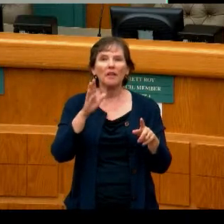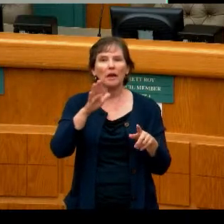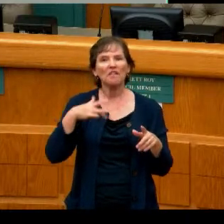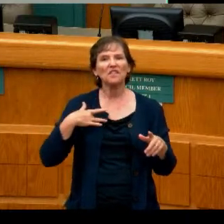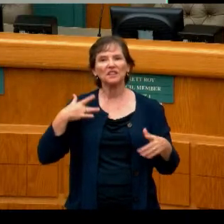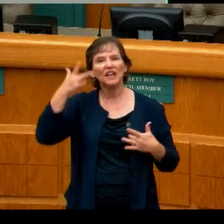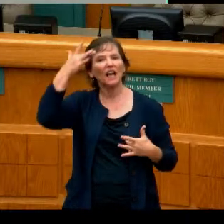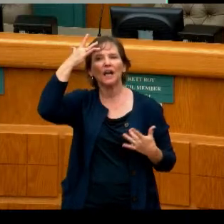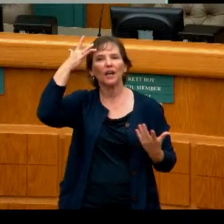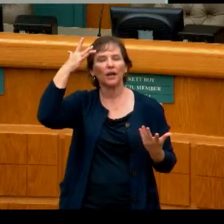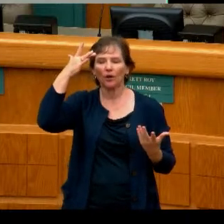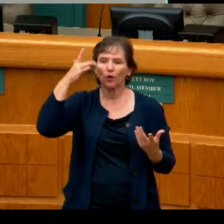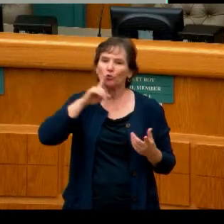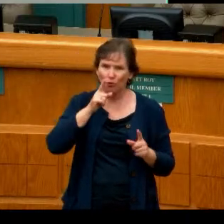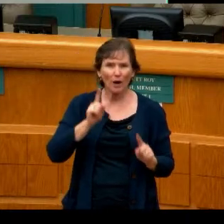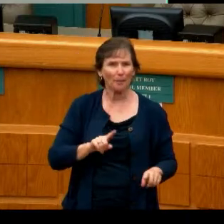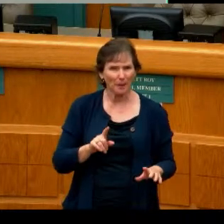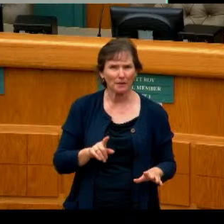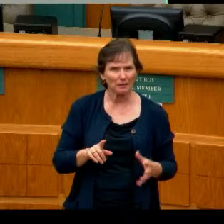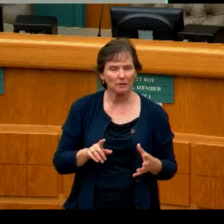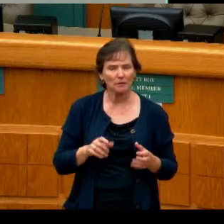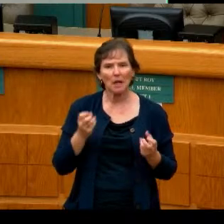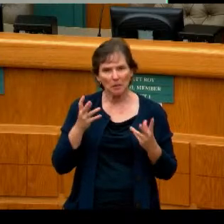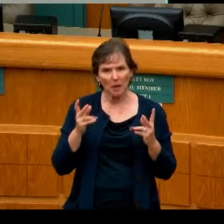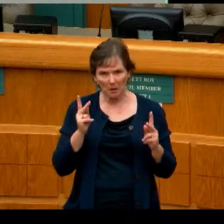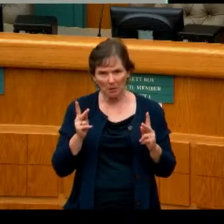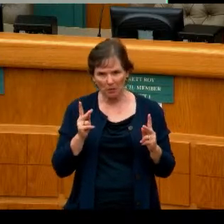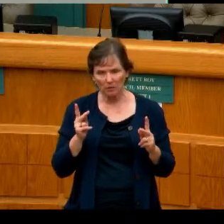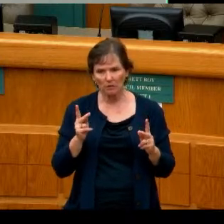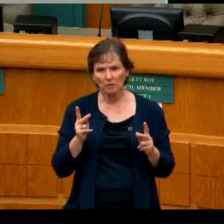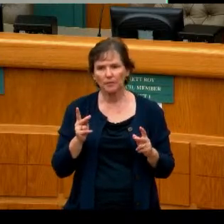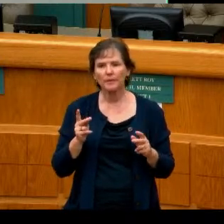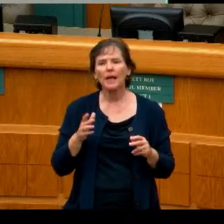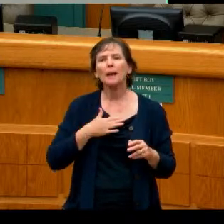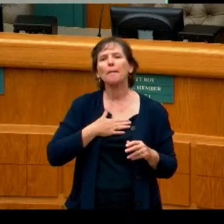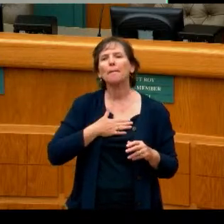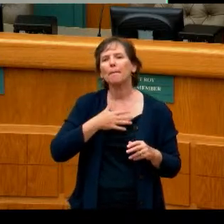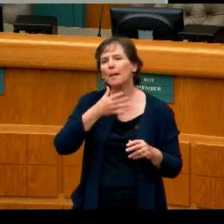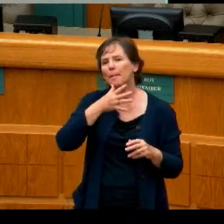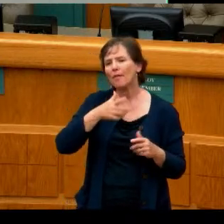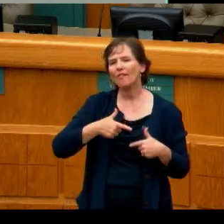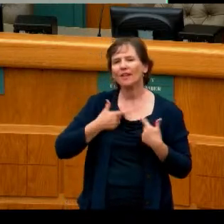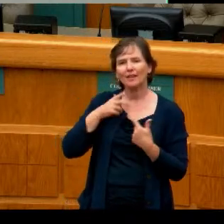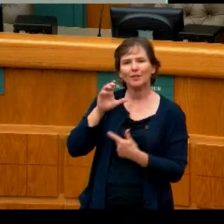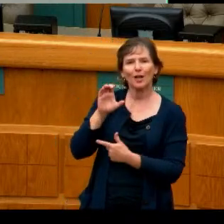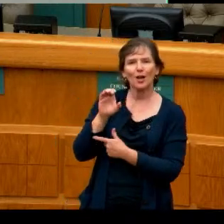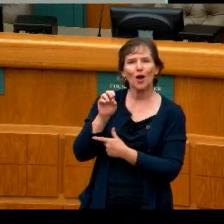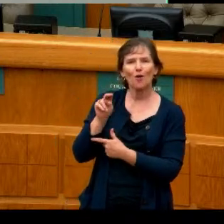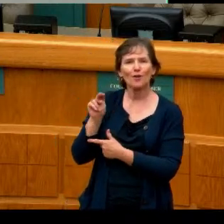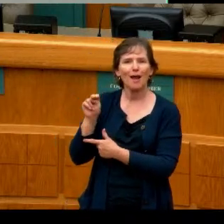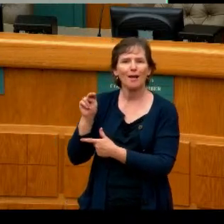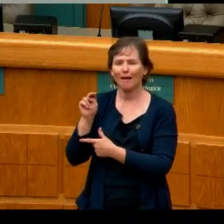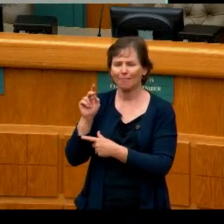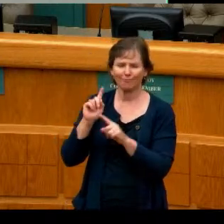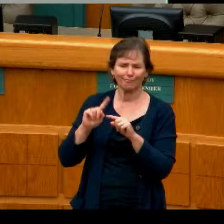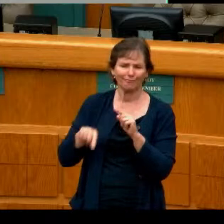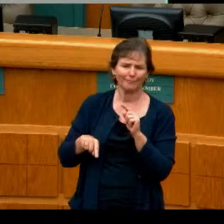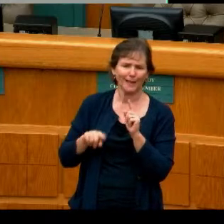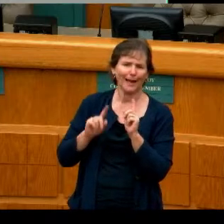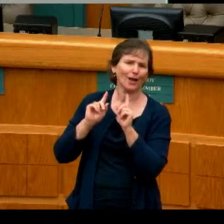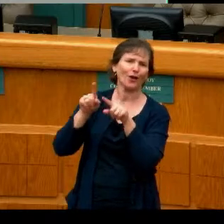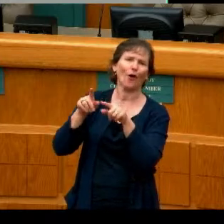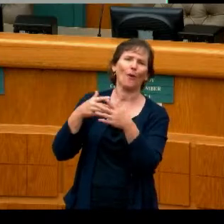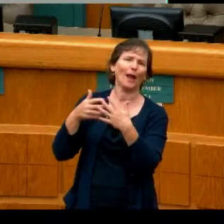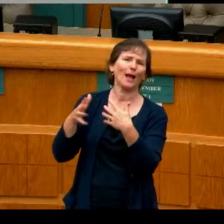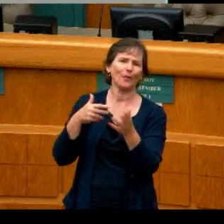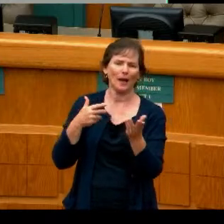So those two things, even though you don't feel sick, doesn't mean that you can't be transmitting it. Next, protect the vulnerable, celebrate